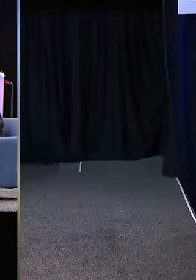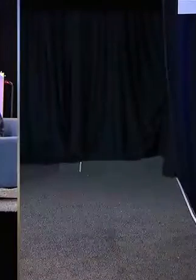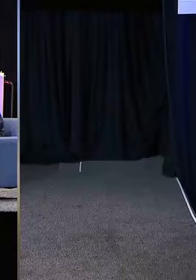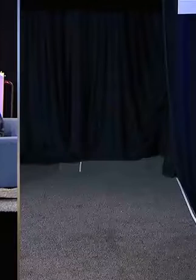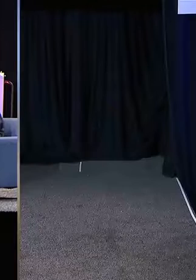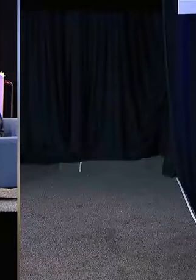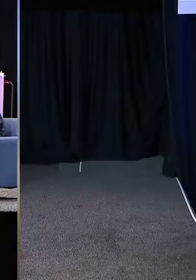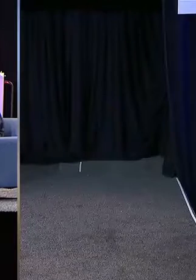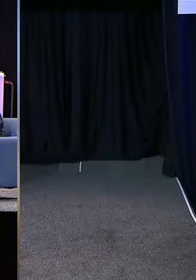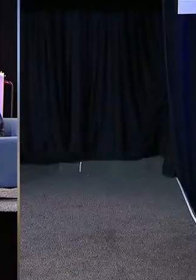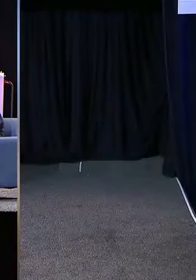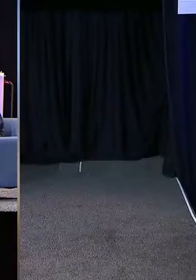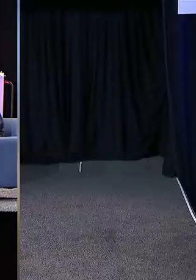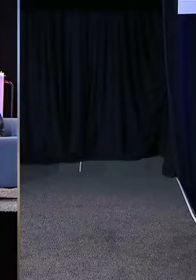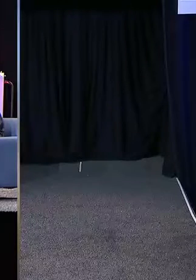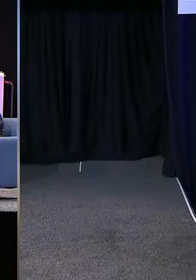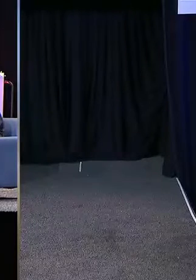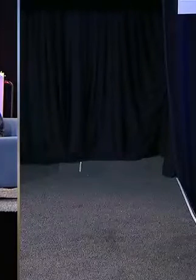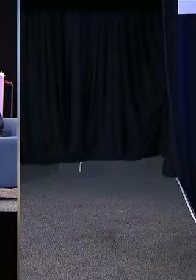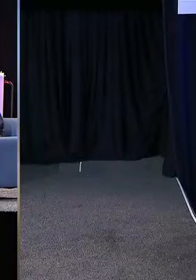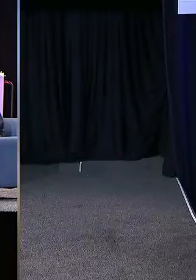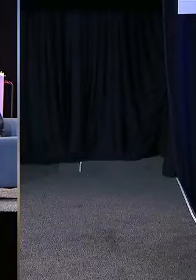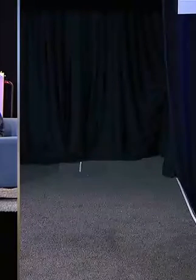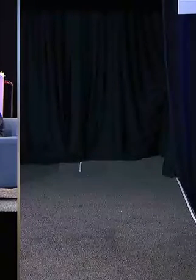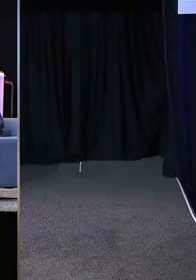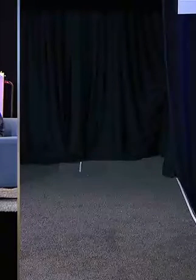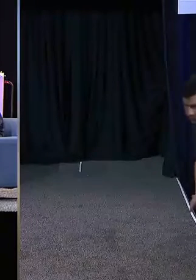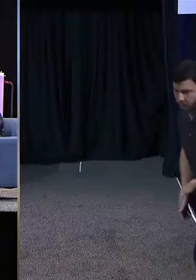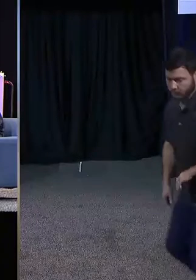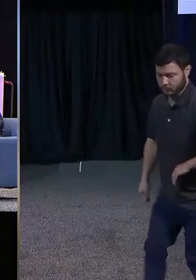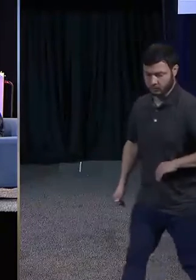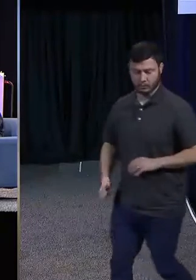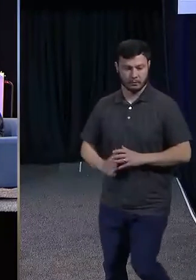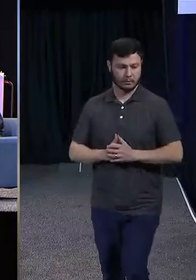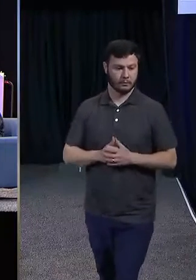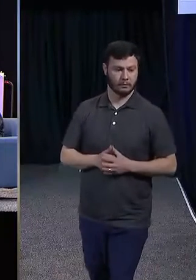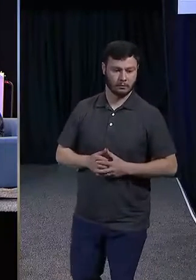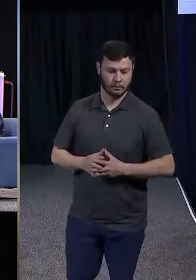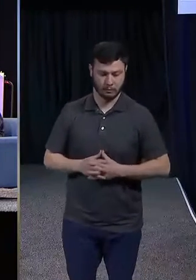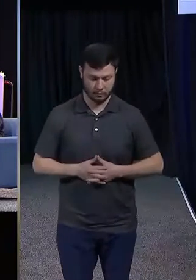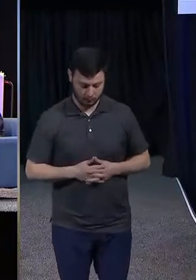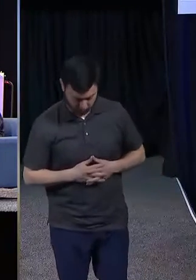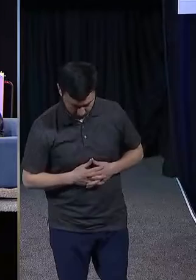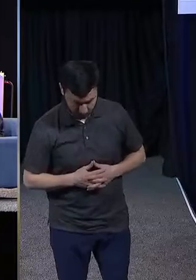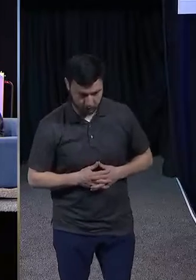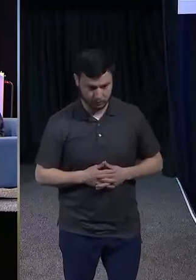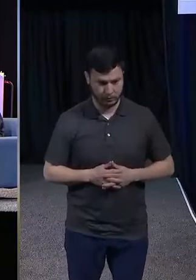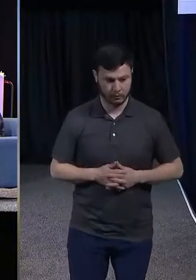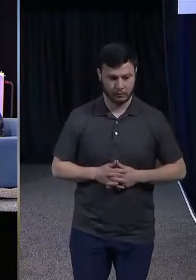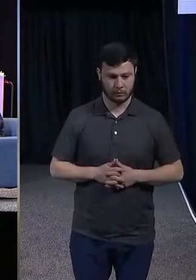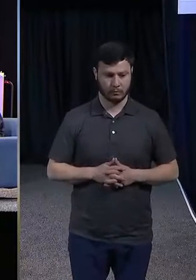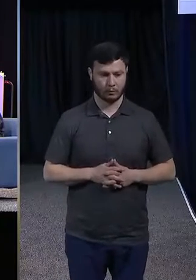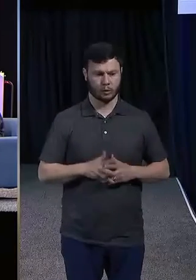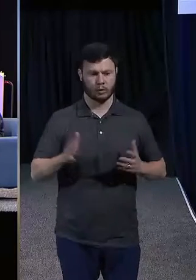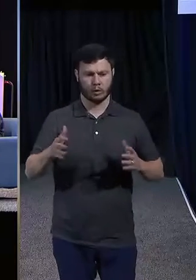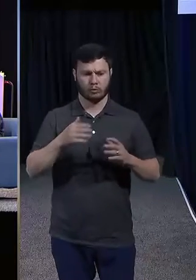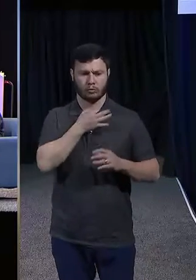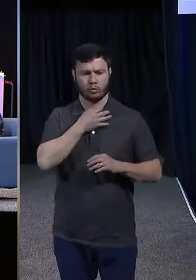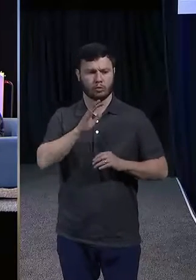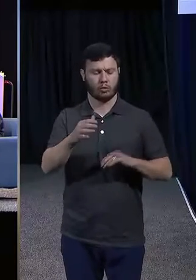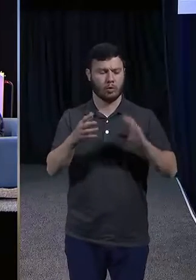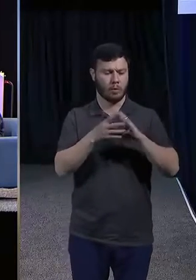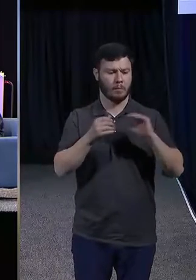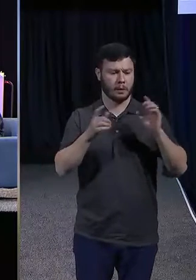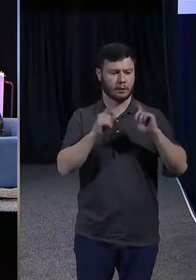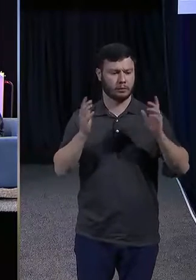Thank you. Dr. King, as we think across schools of public health, what would be your message to our schools as